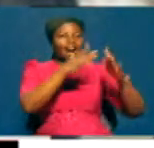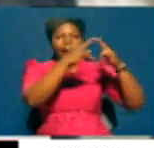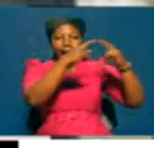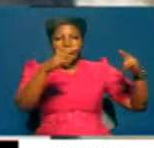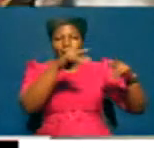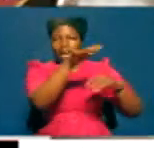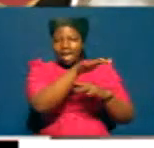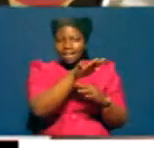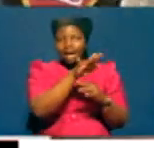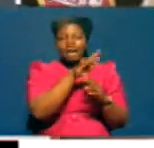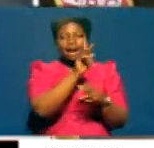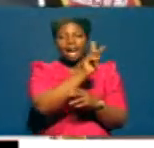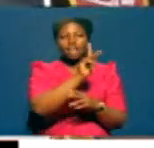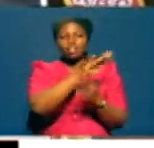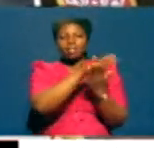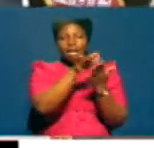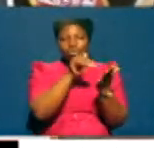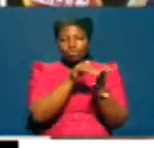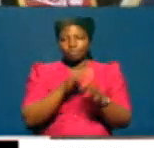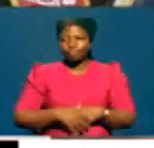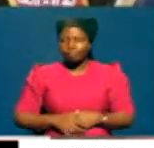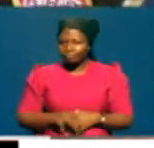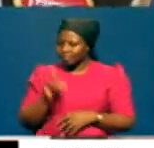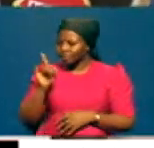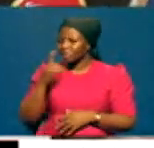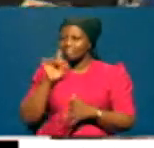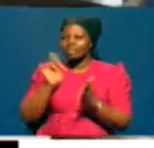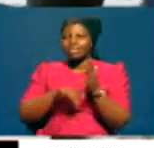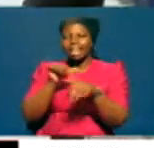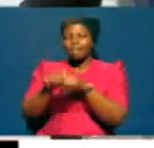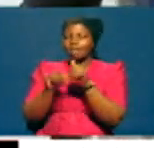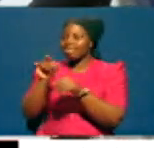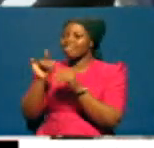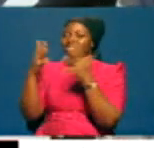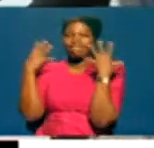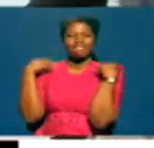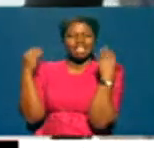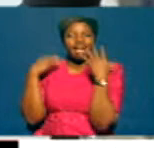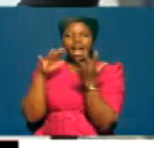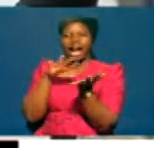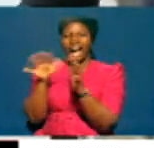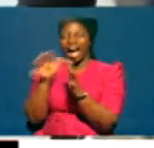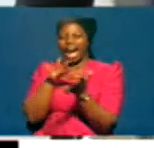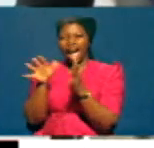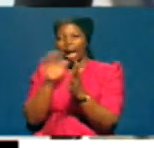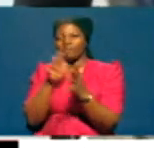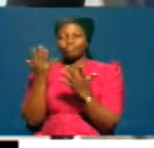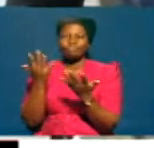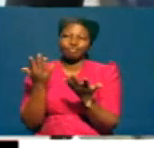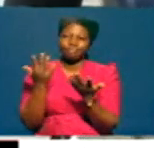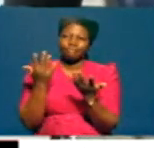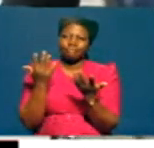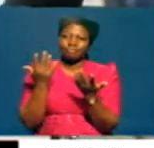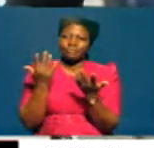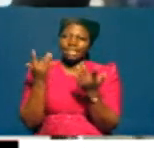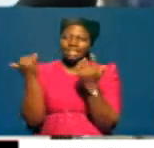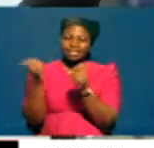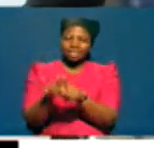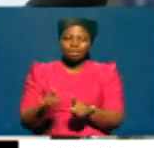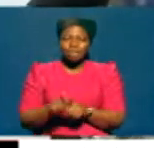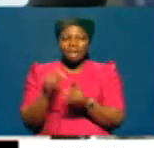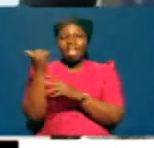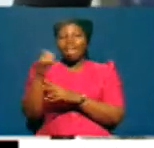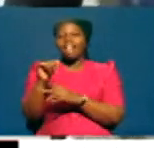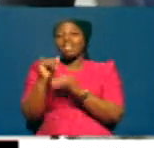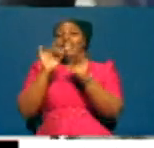Kayole Central. So generally, what would you say about how the exercise has gone on so far, and any necessary documentation? There were